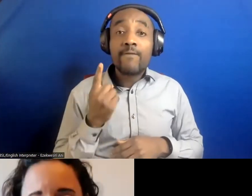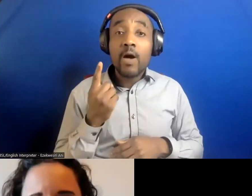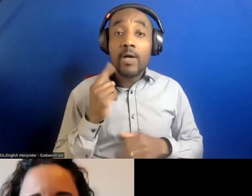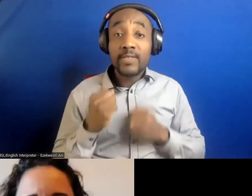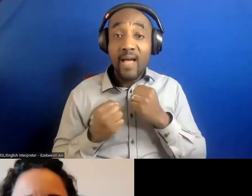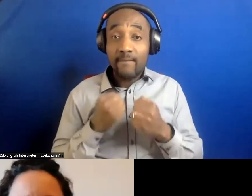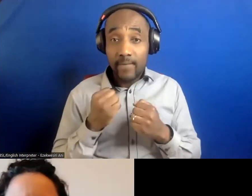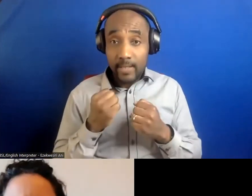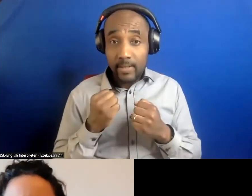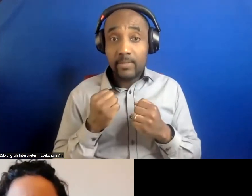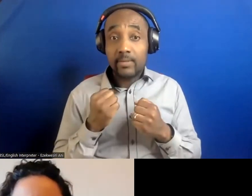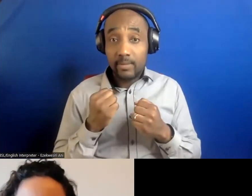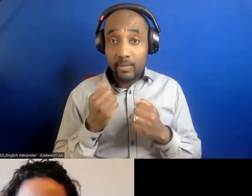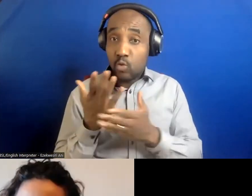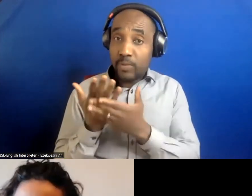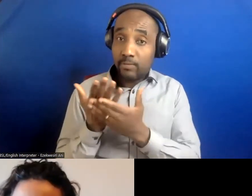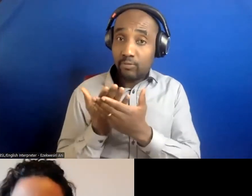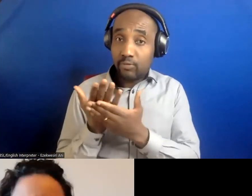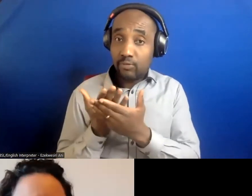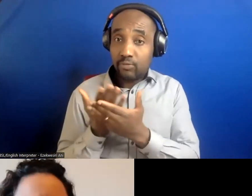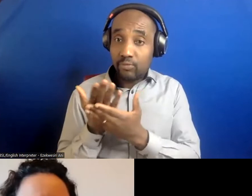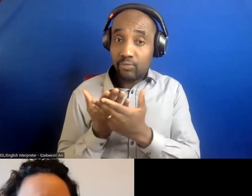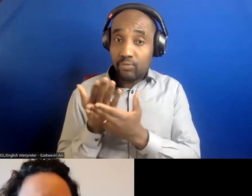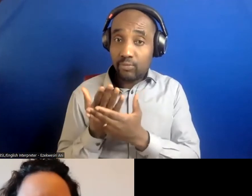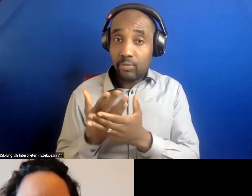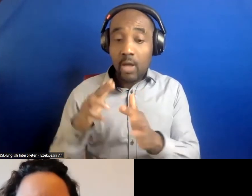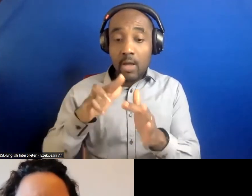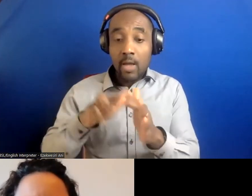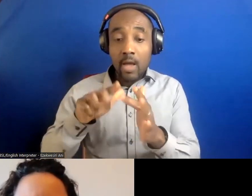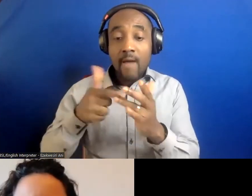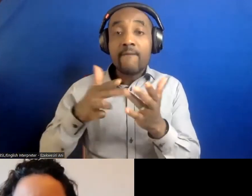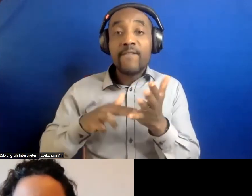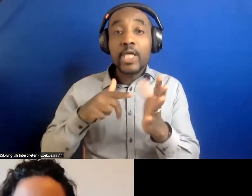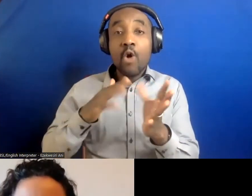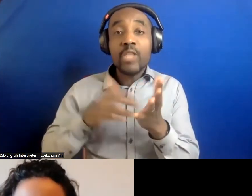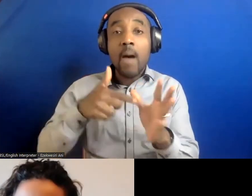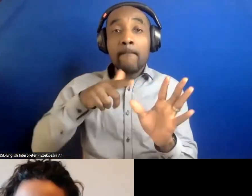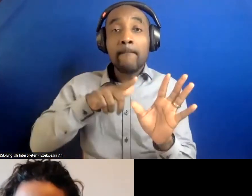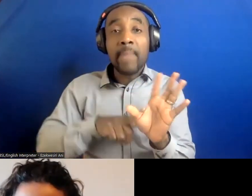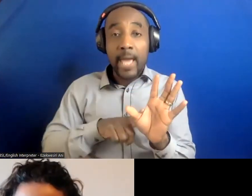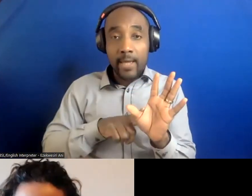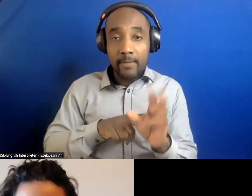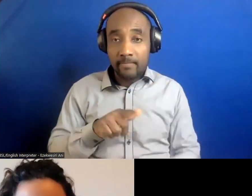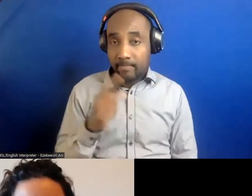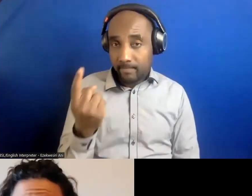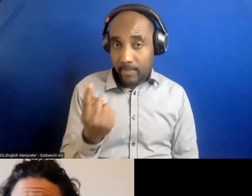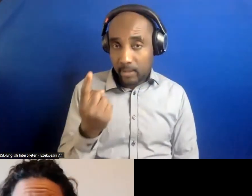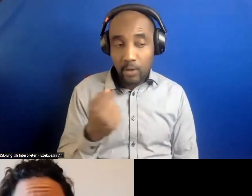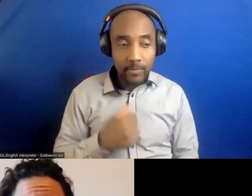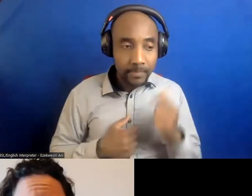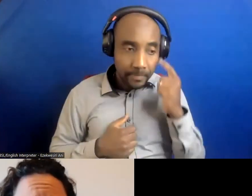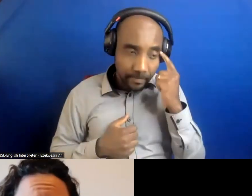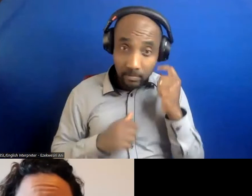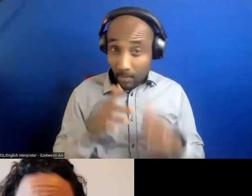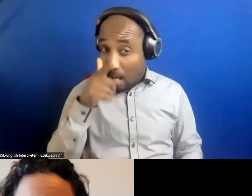we will be talking to today is Fiona May. So Fiona is, we're really lucky